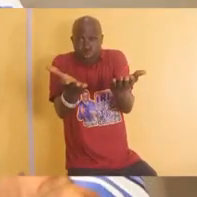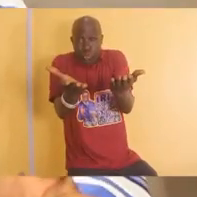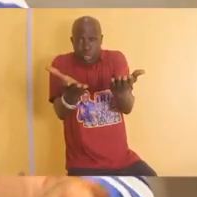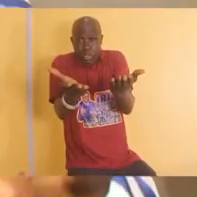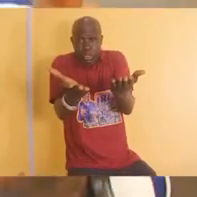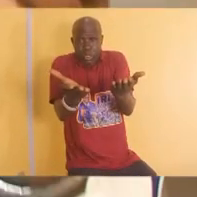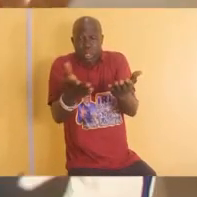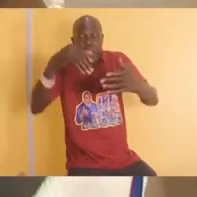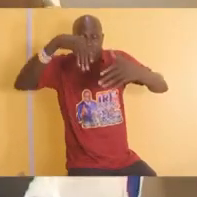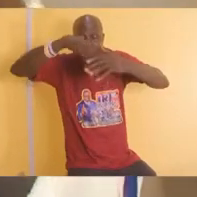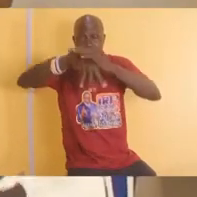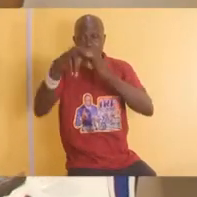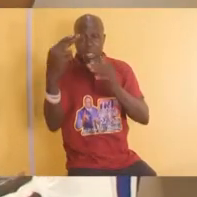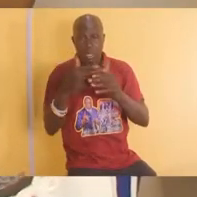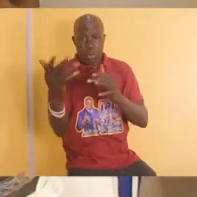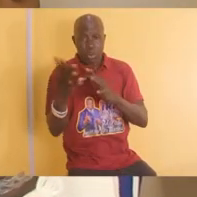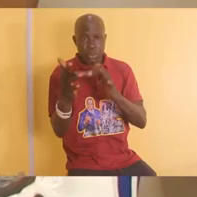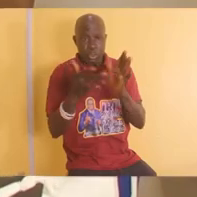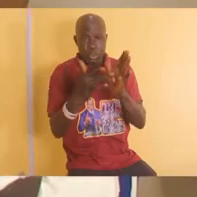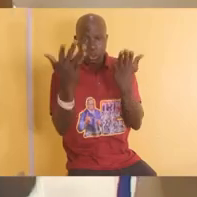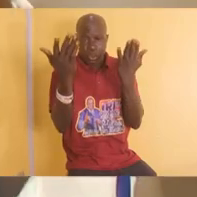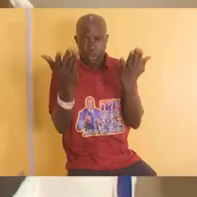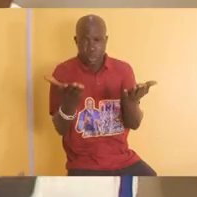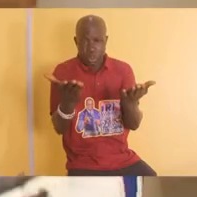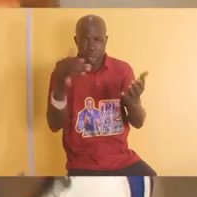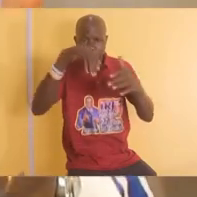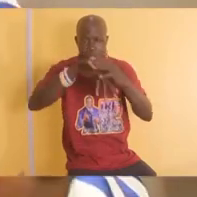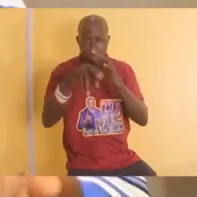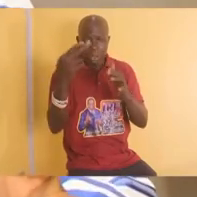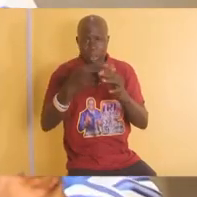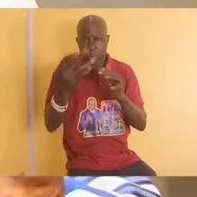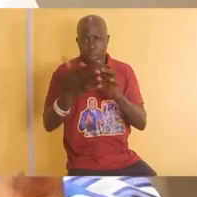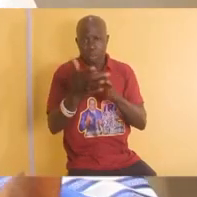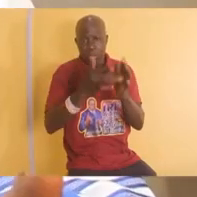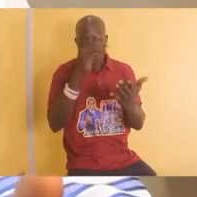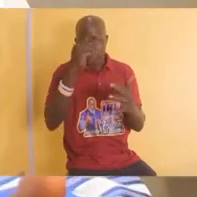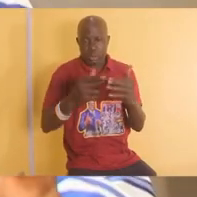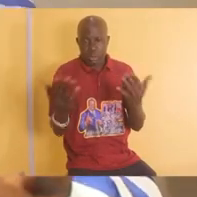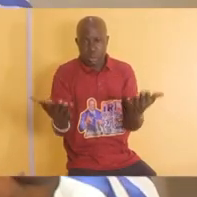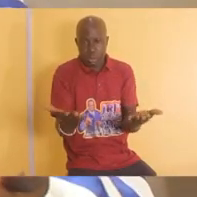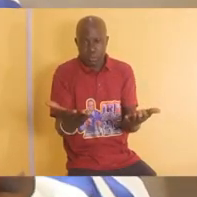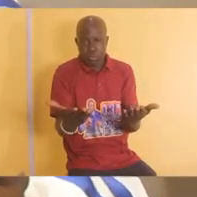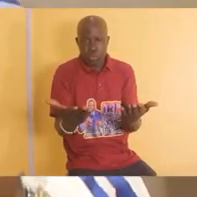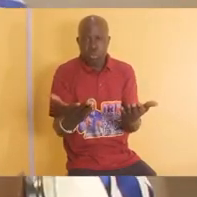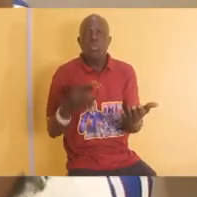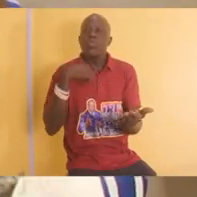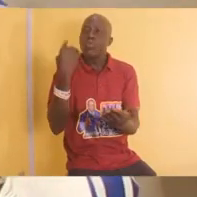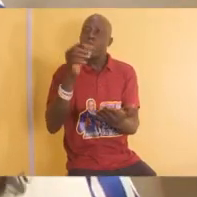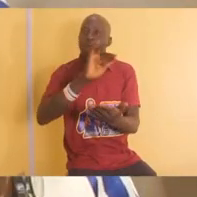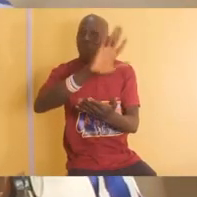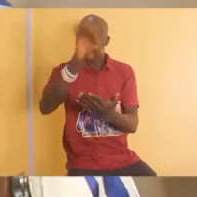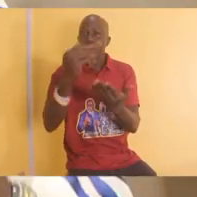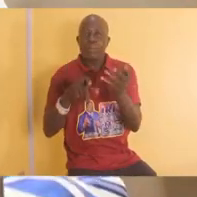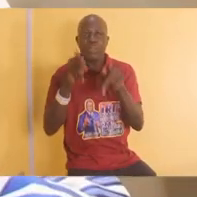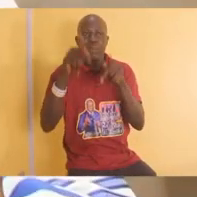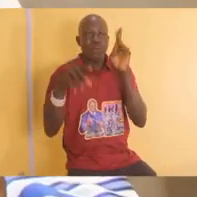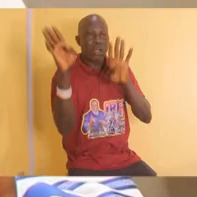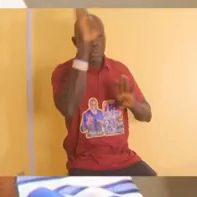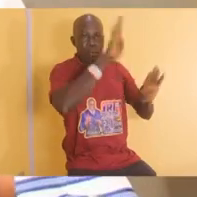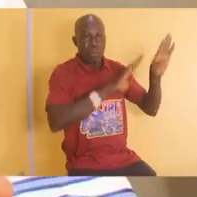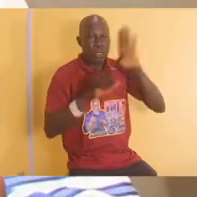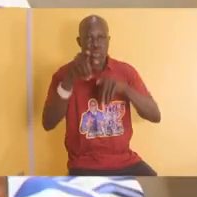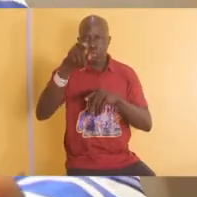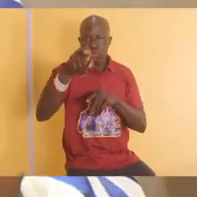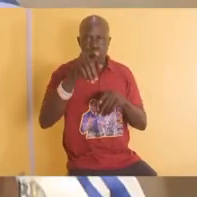been tracking. In the name of Jesus. In the mighty name of Jesus. Christ. All of you that have been